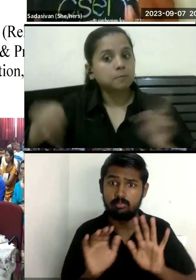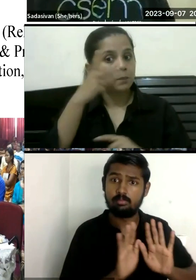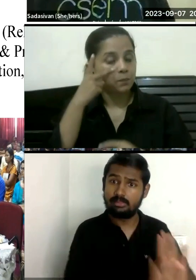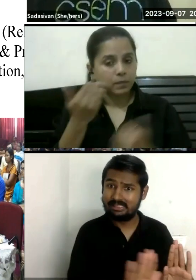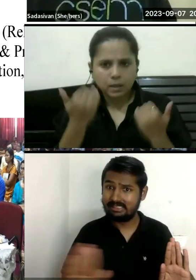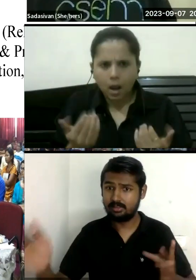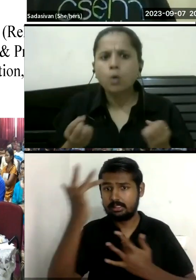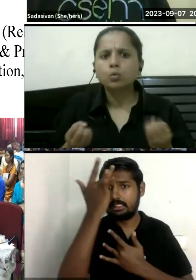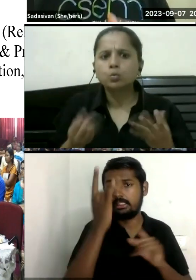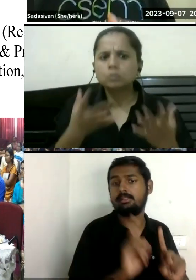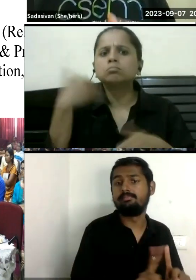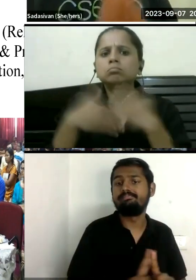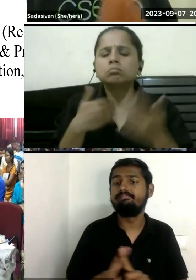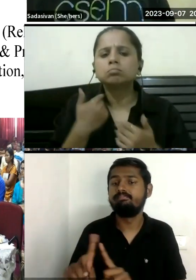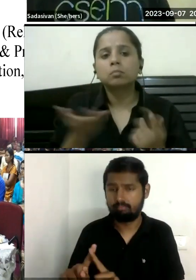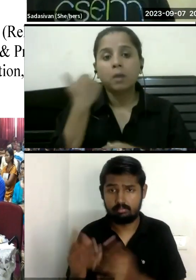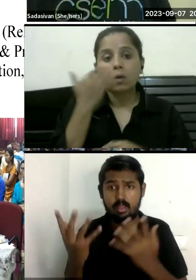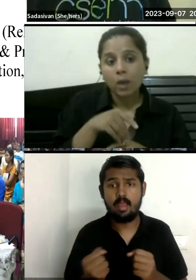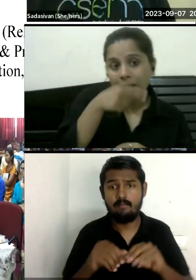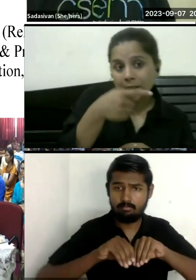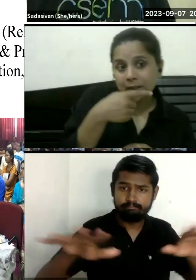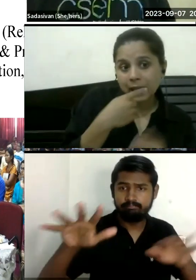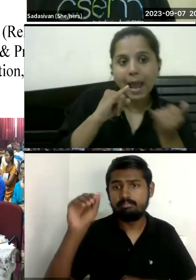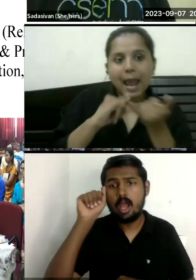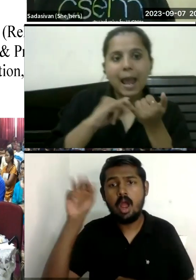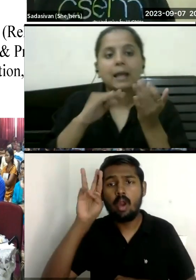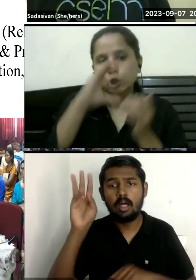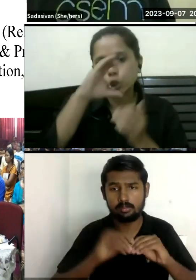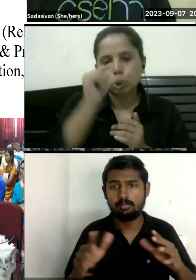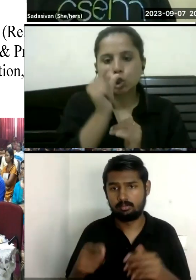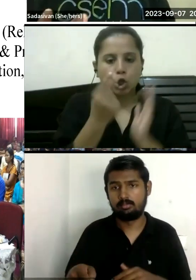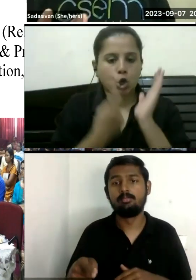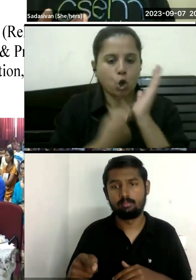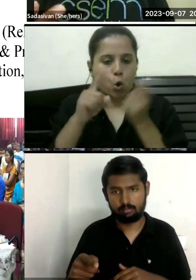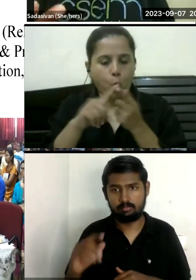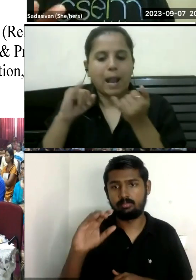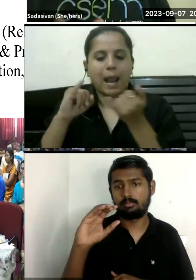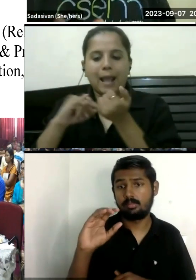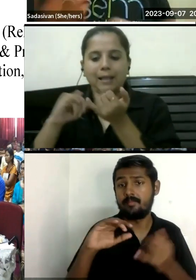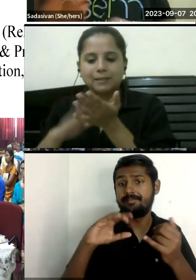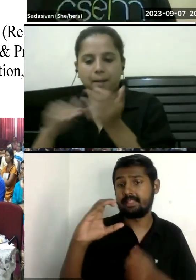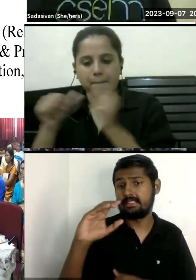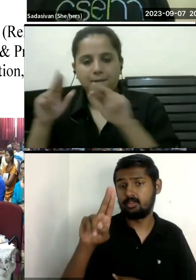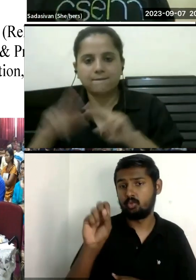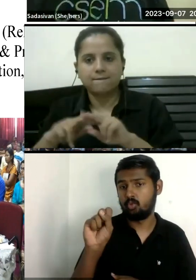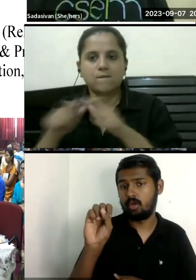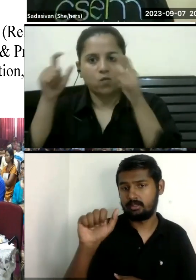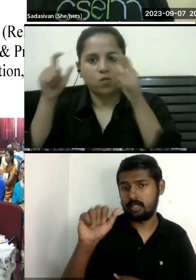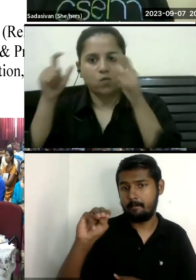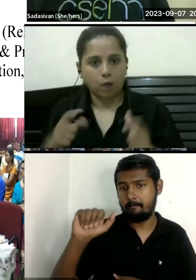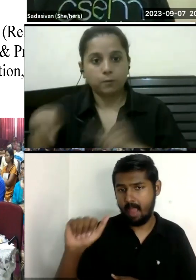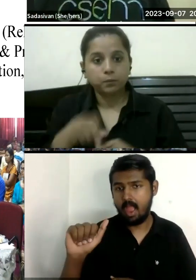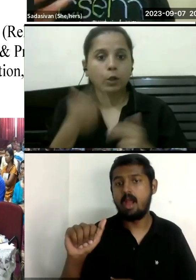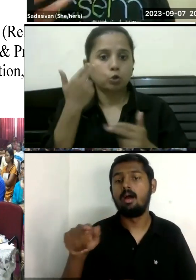Like Cure SMA Foundation is doing a lot of sensitization on storytelling, and also the Indian Rett